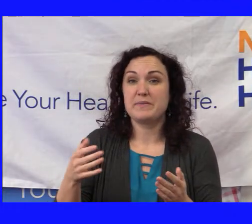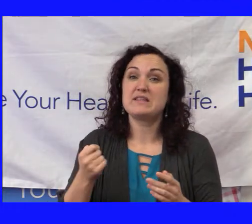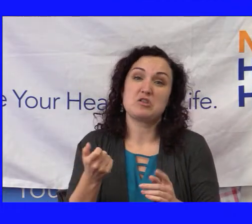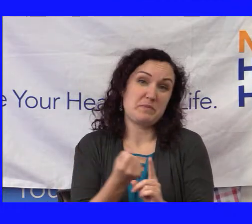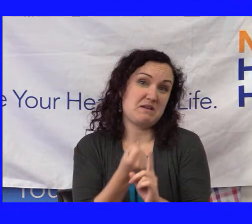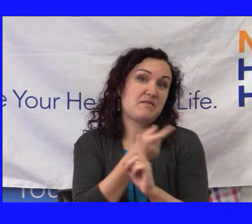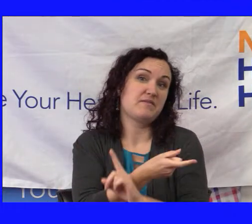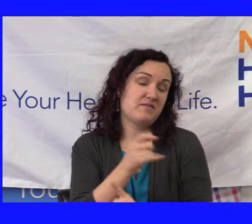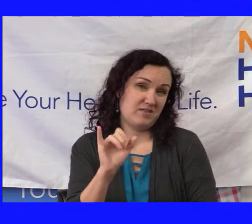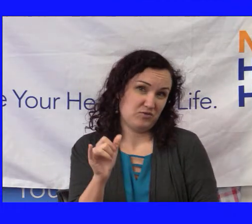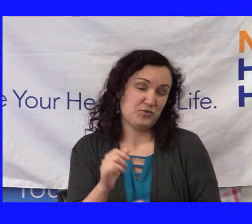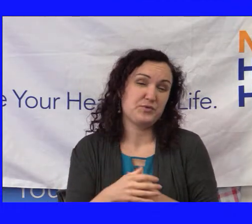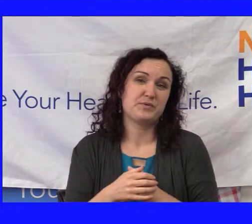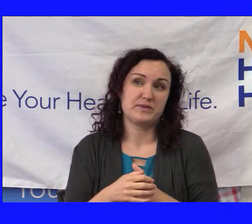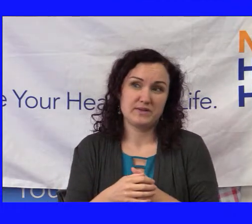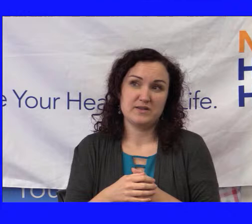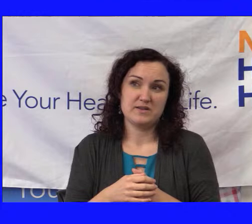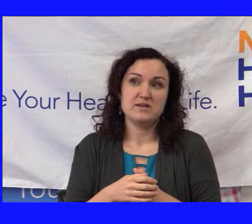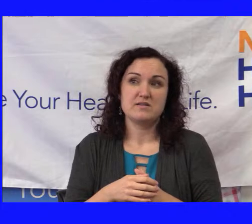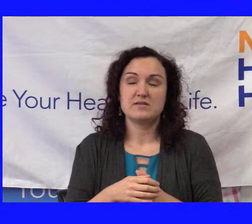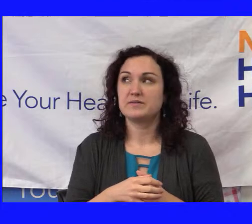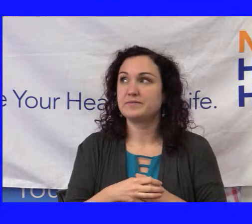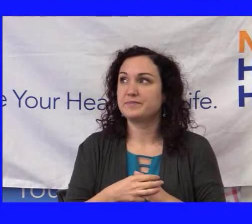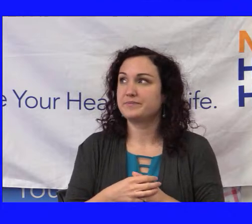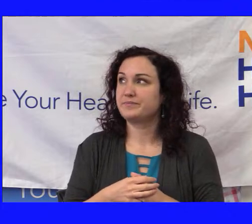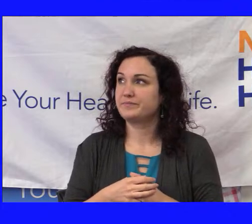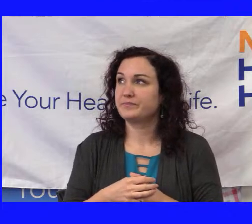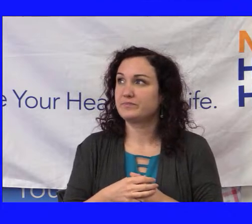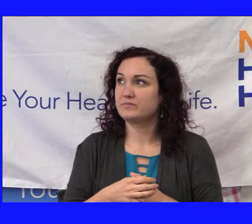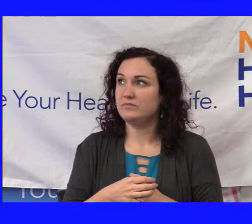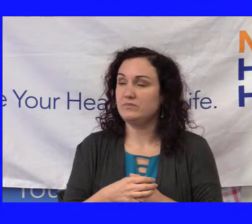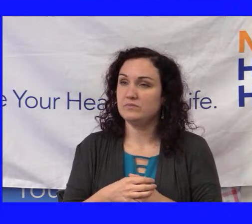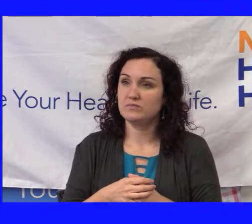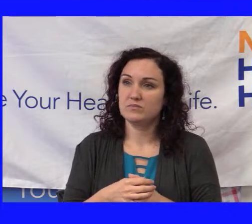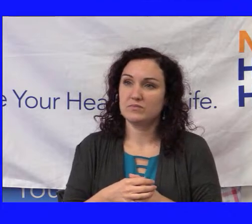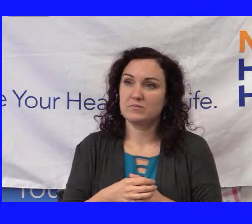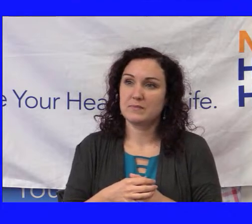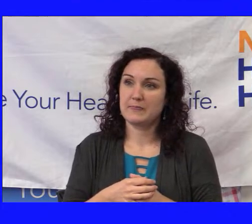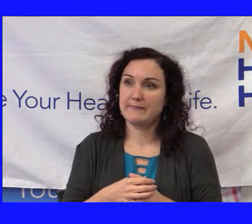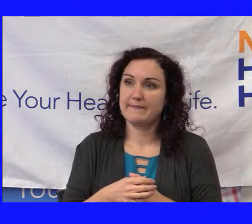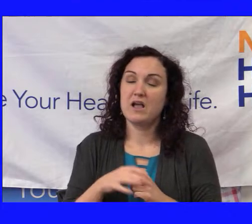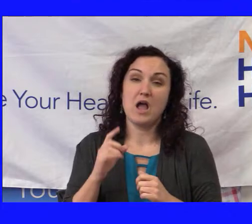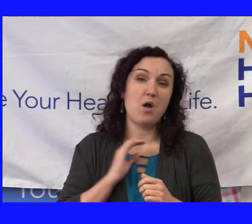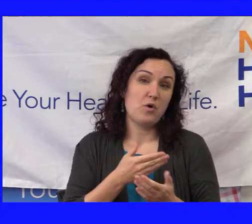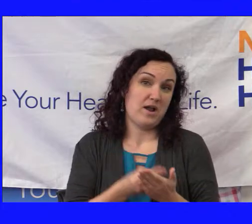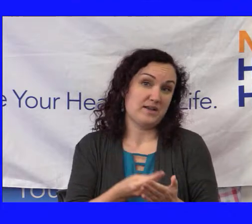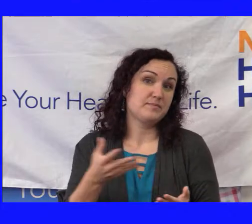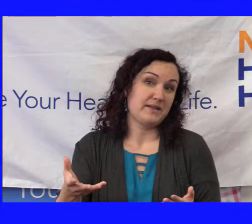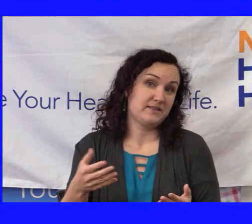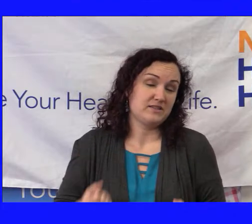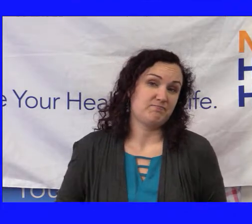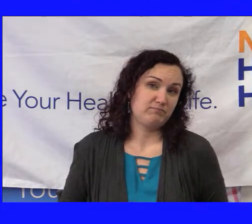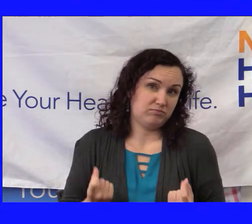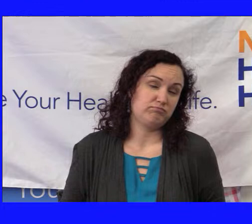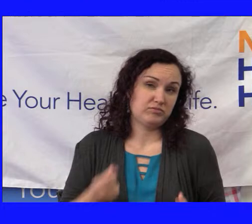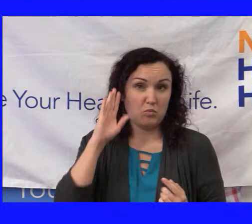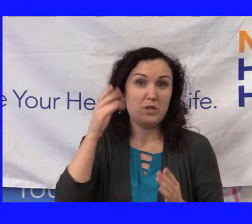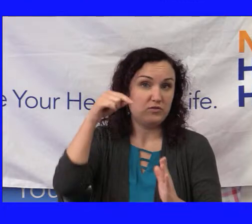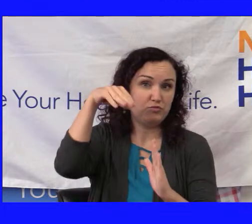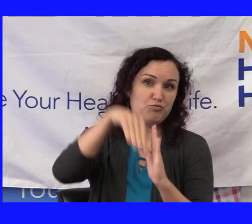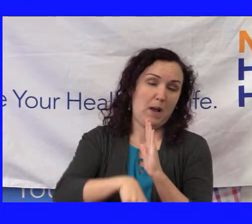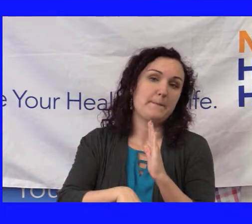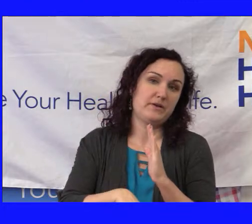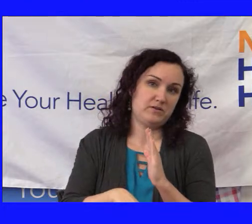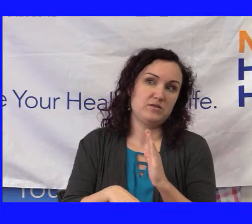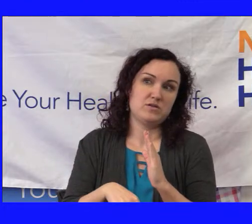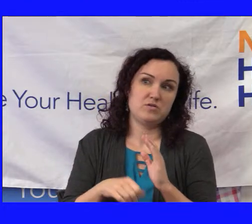So it may be that we come out okay. Right. Our expenses are going to our expenses are going to drop once